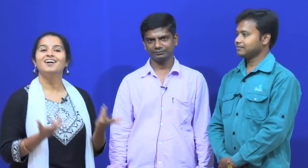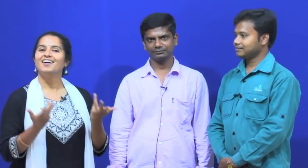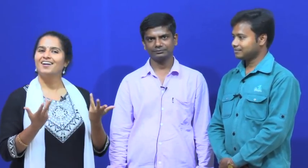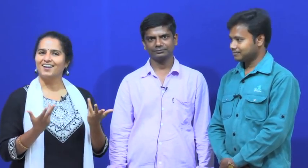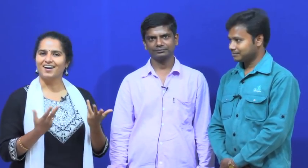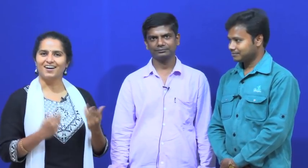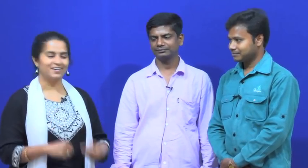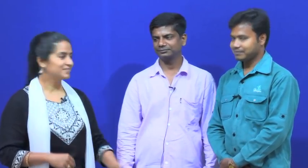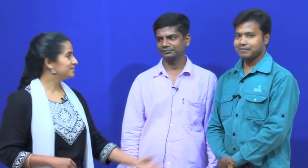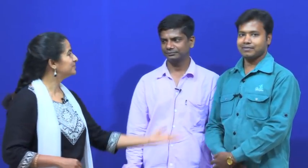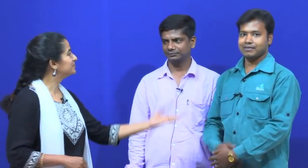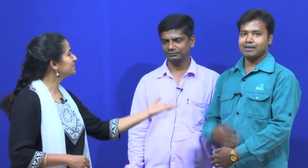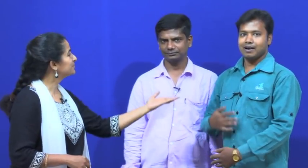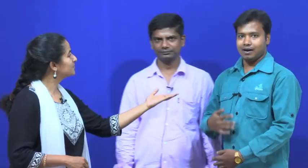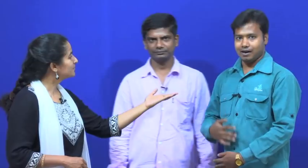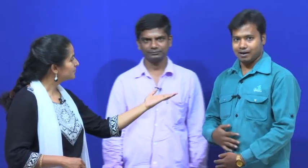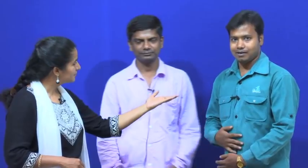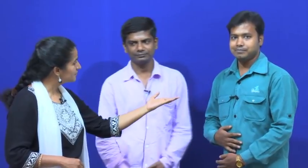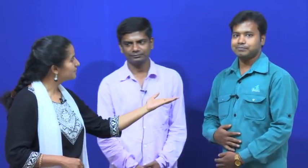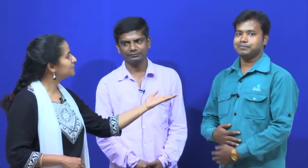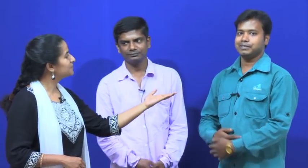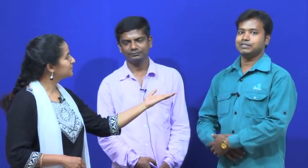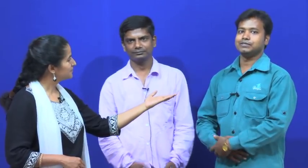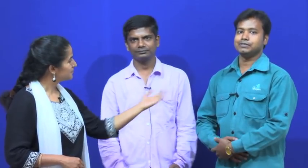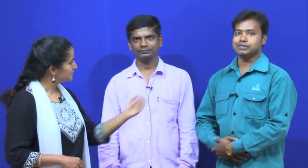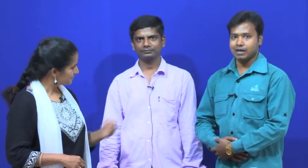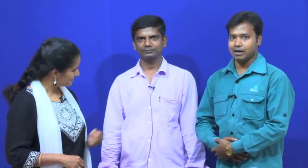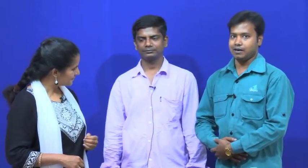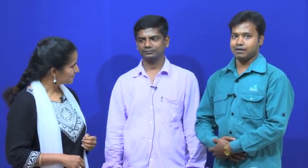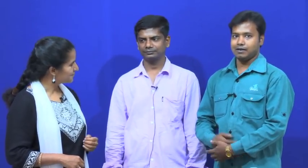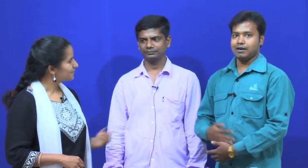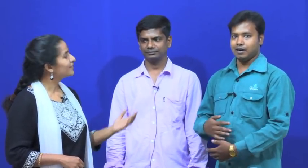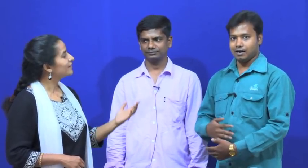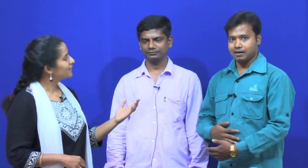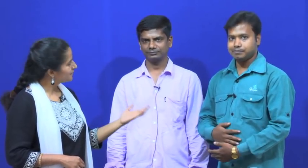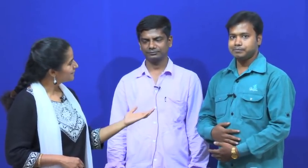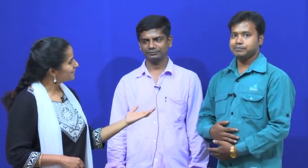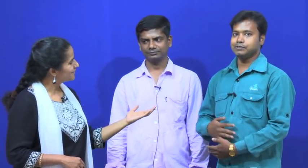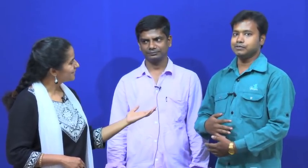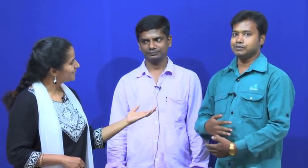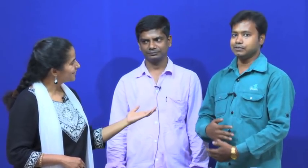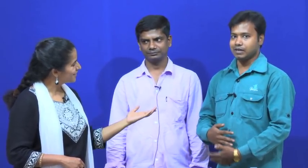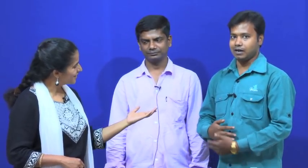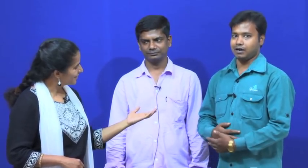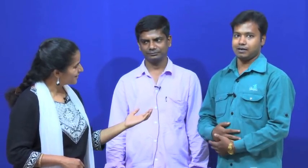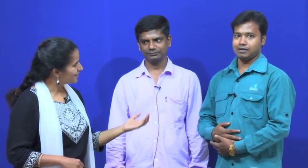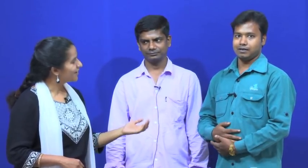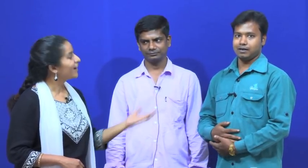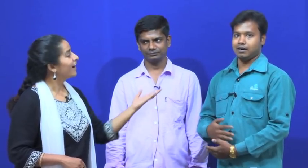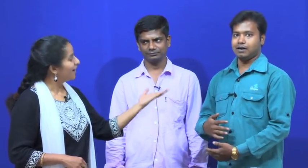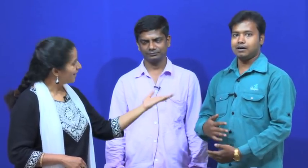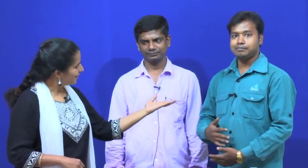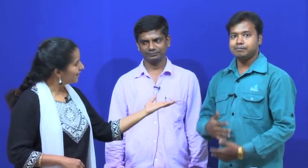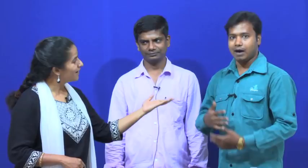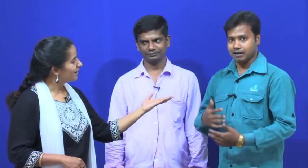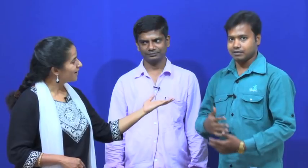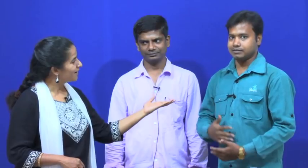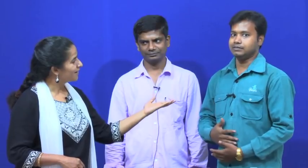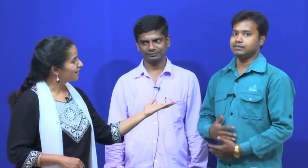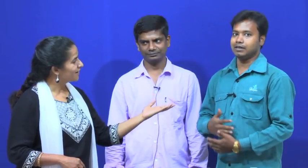Bhavan kaha. Aham Pijushaha. Aham Purushaha.